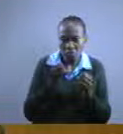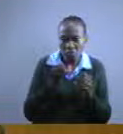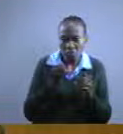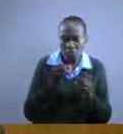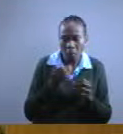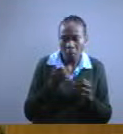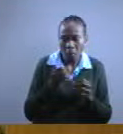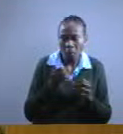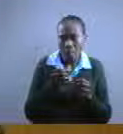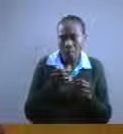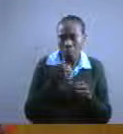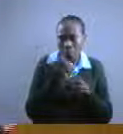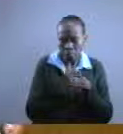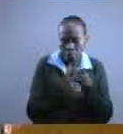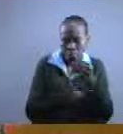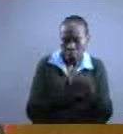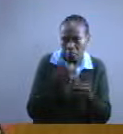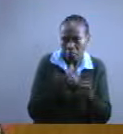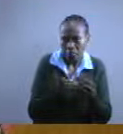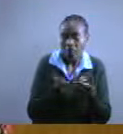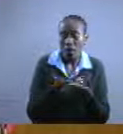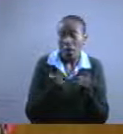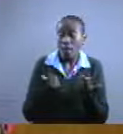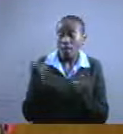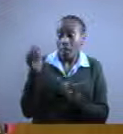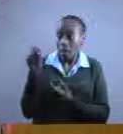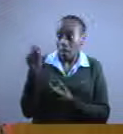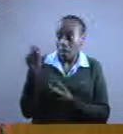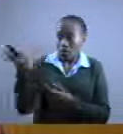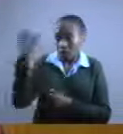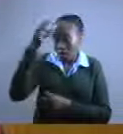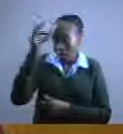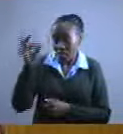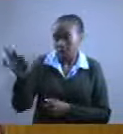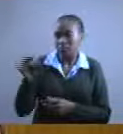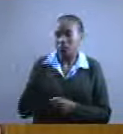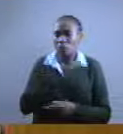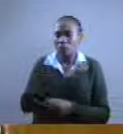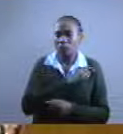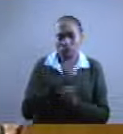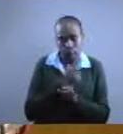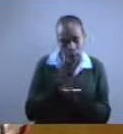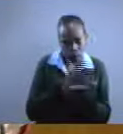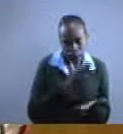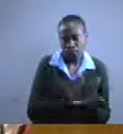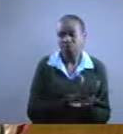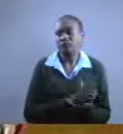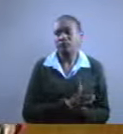taken by the ANC-led government, so as to ensure that